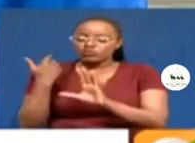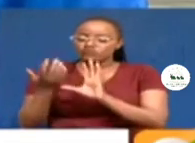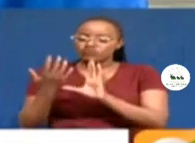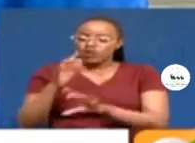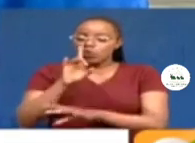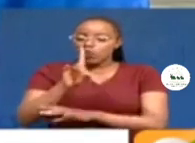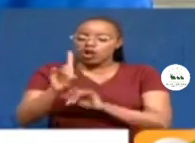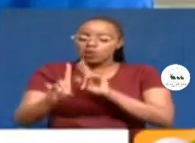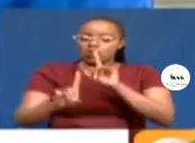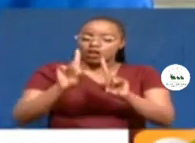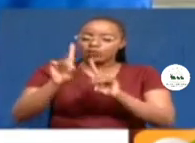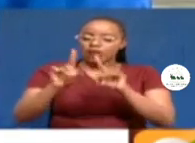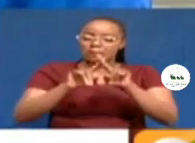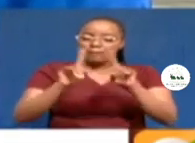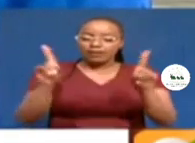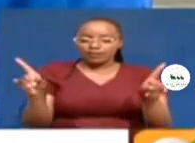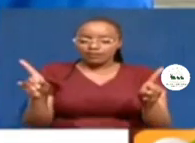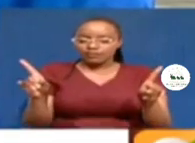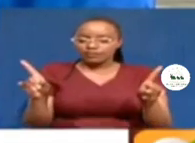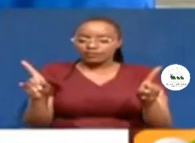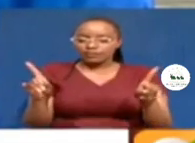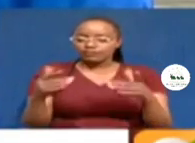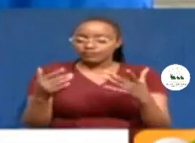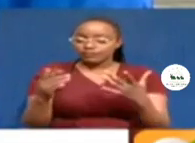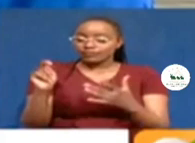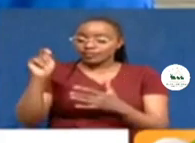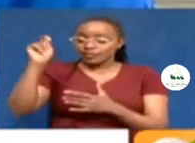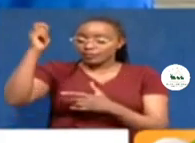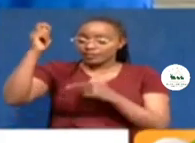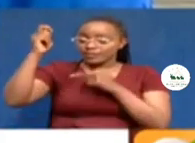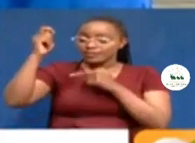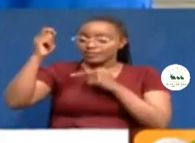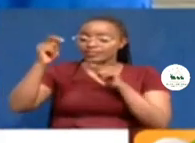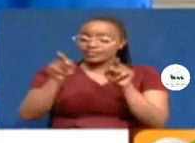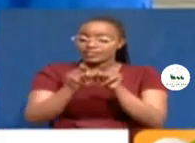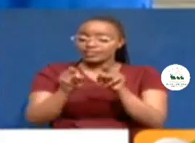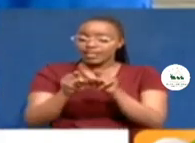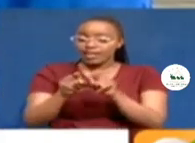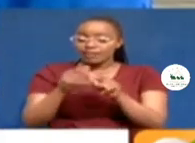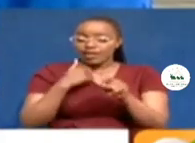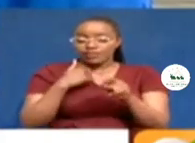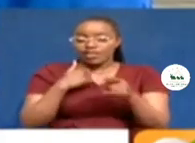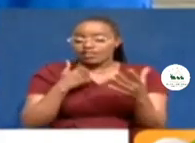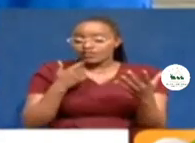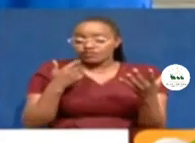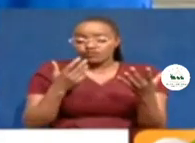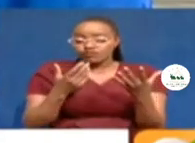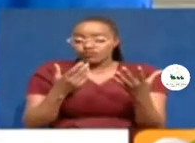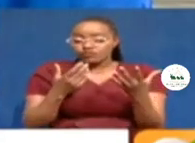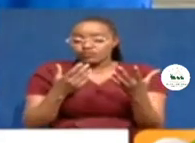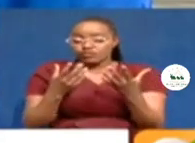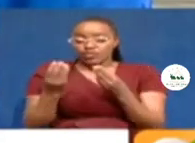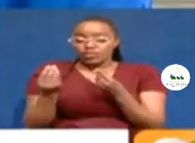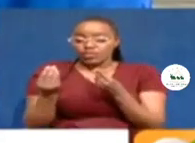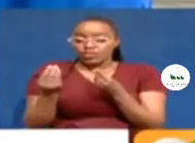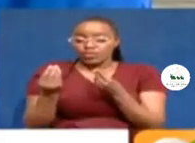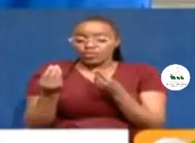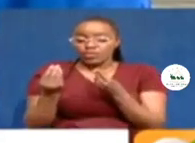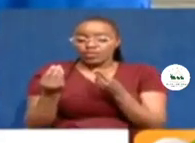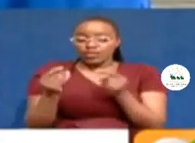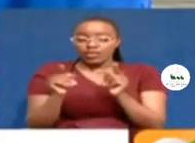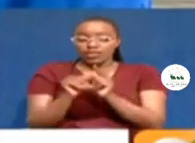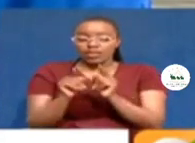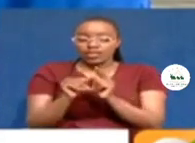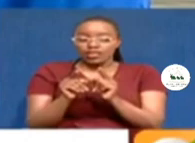a time. But His Excellency the President is also headed into the